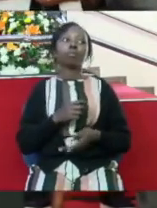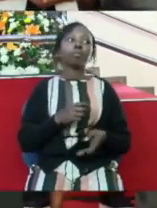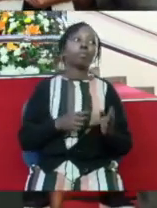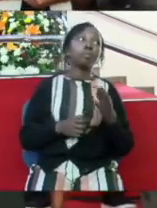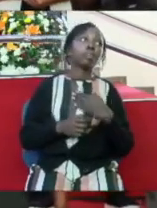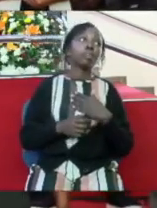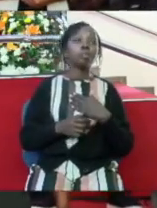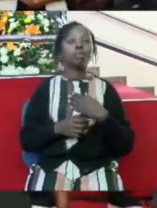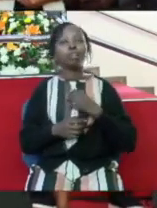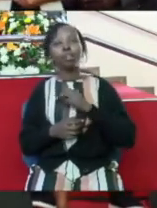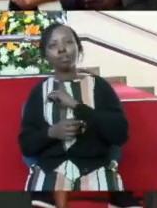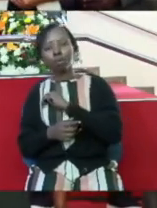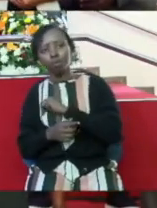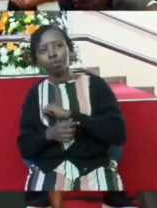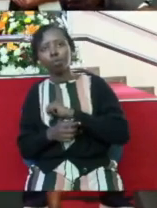Mimi